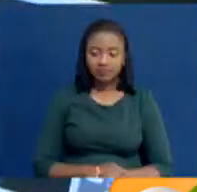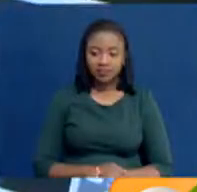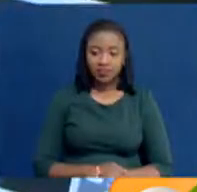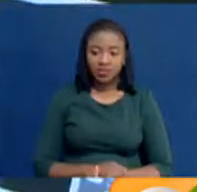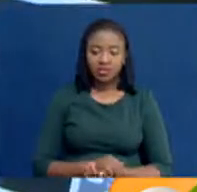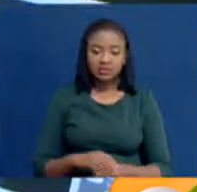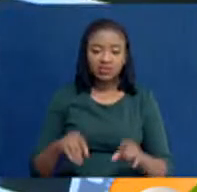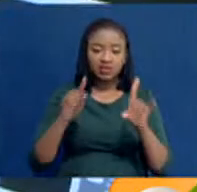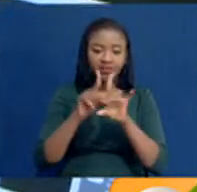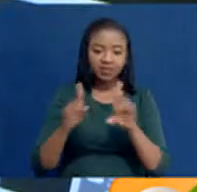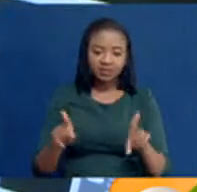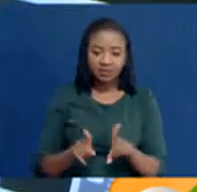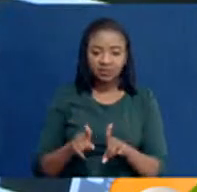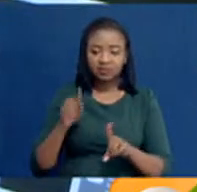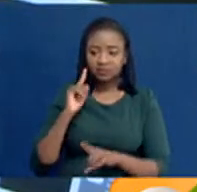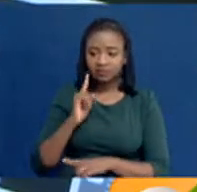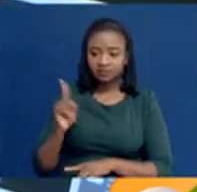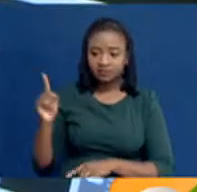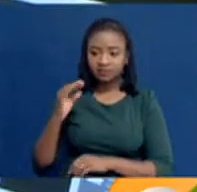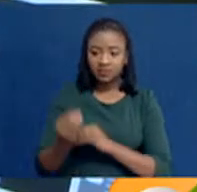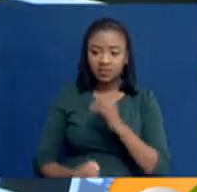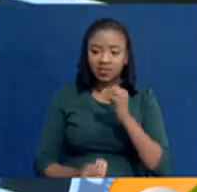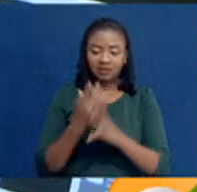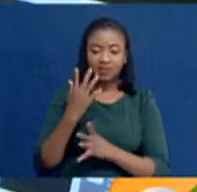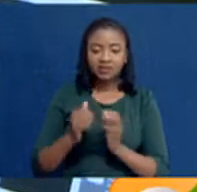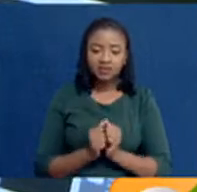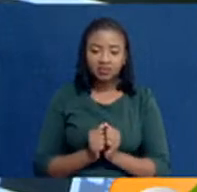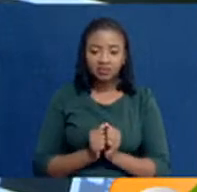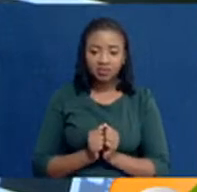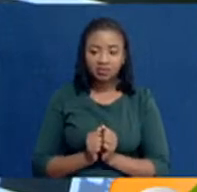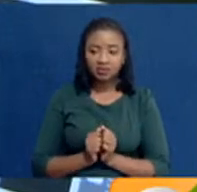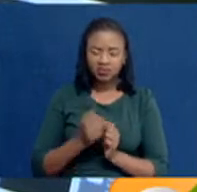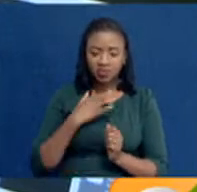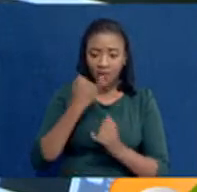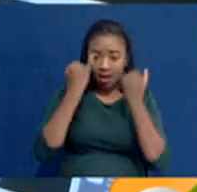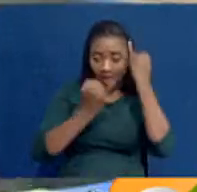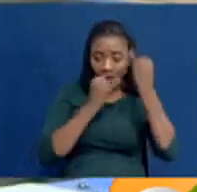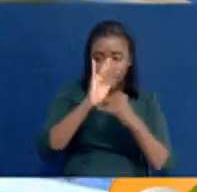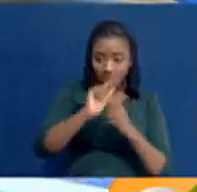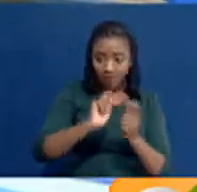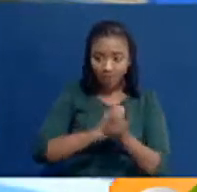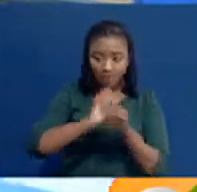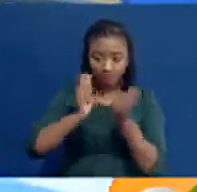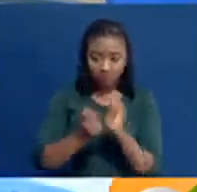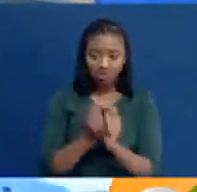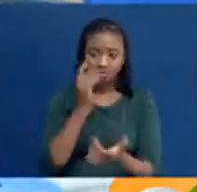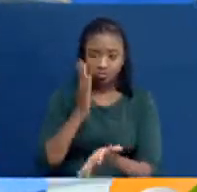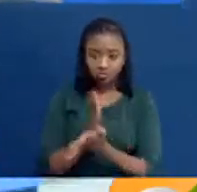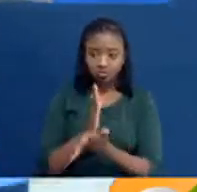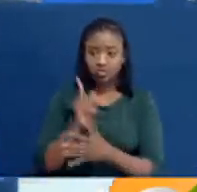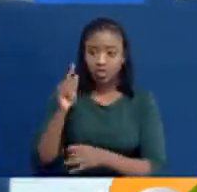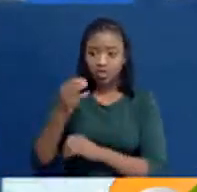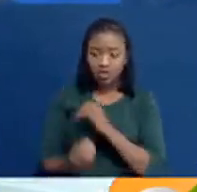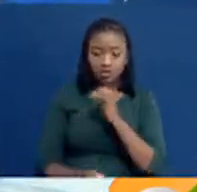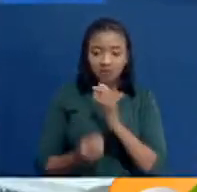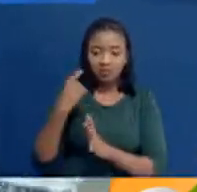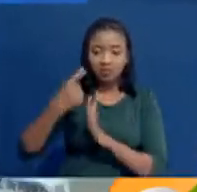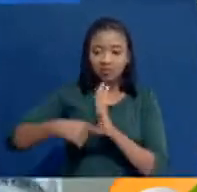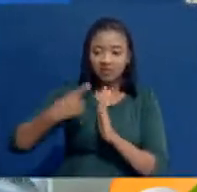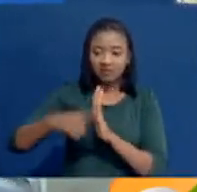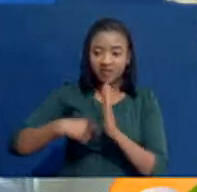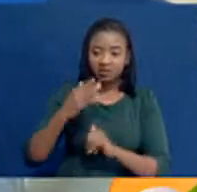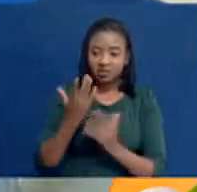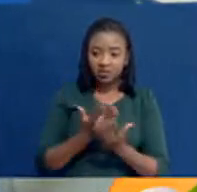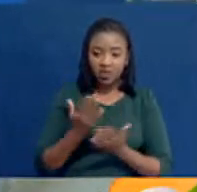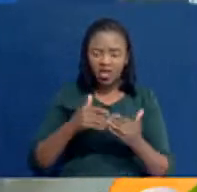idea was to bridge the gap between knowledge acquisition and turning ideas into reality. He set up a factory from where young